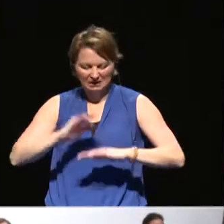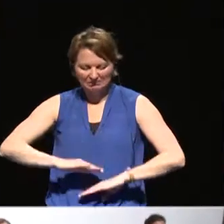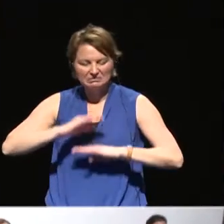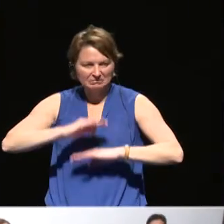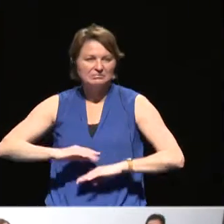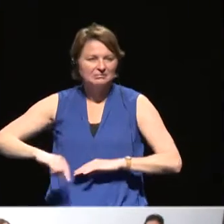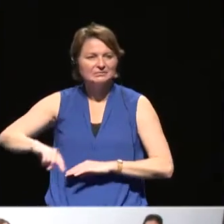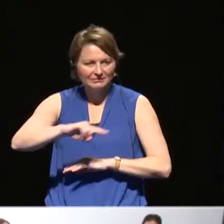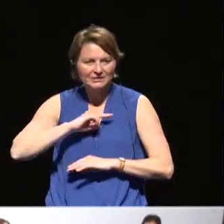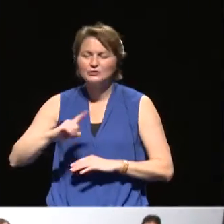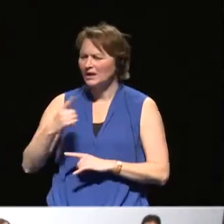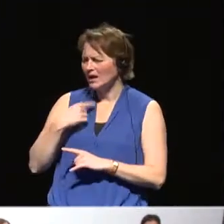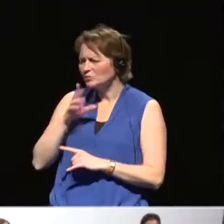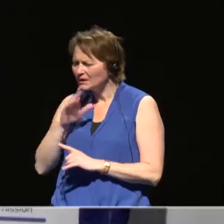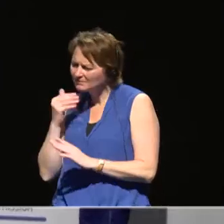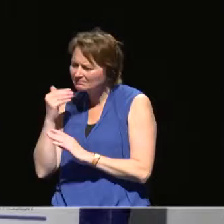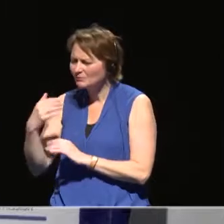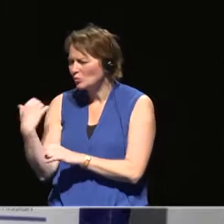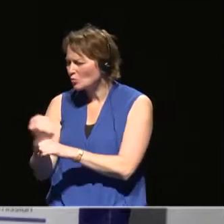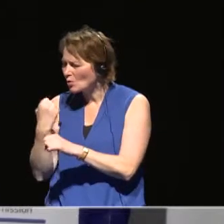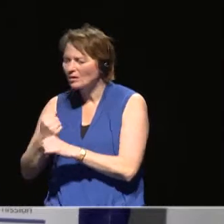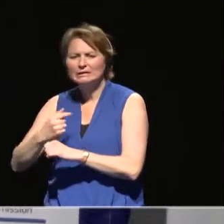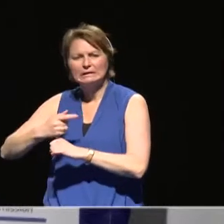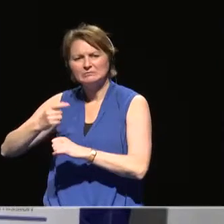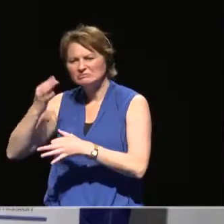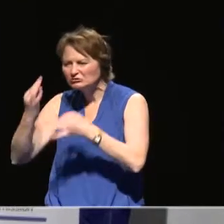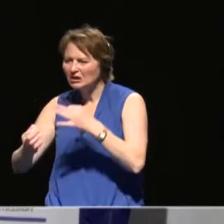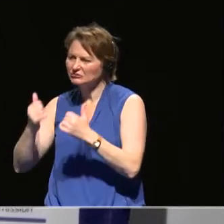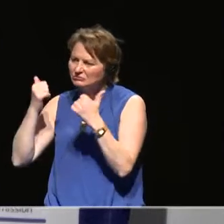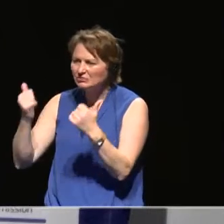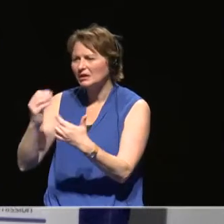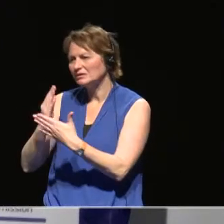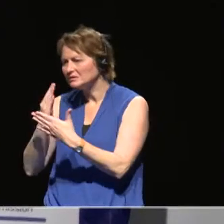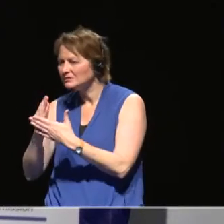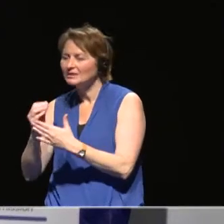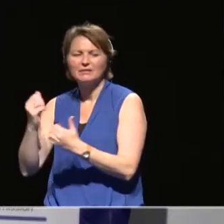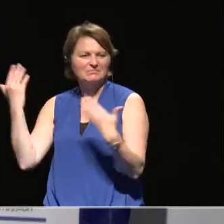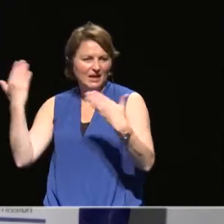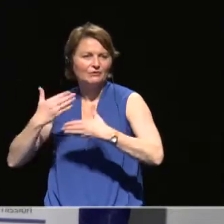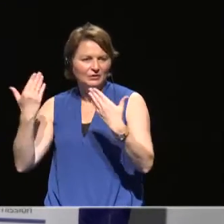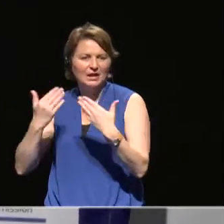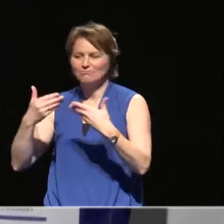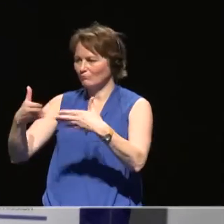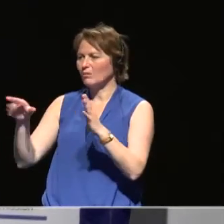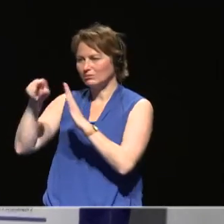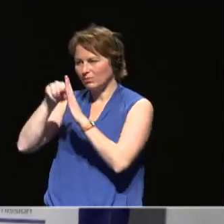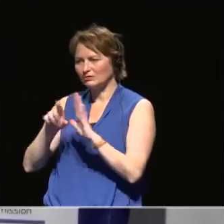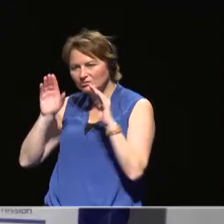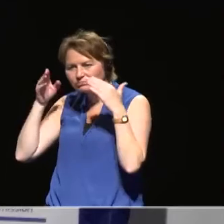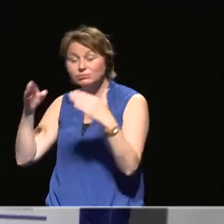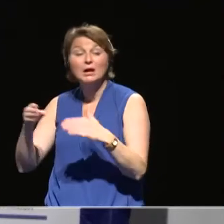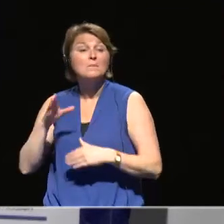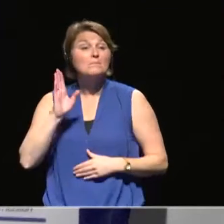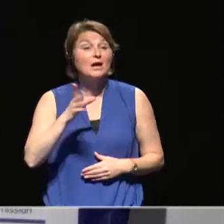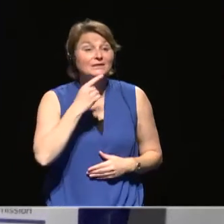justice and working in communities. We're working daily with public policies. And I want to say that young people need to